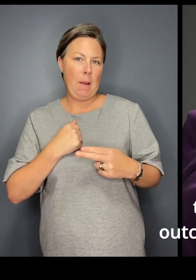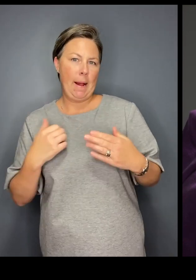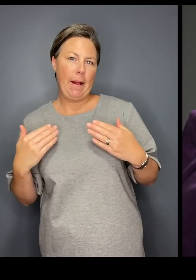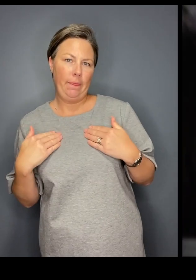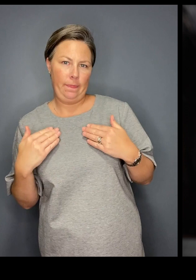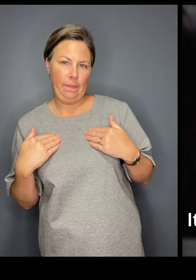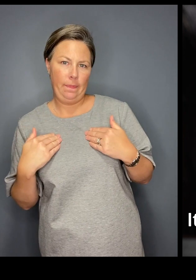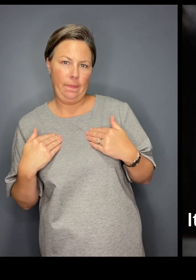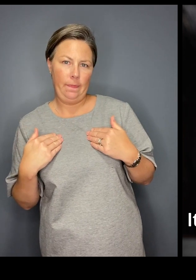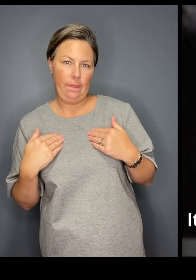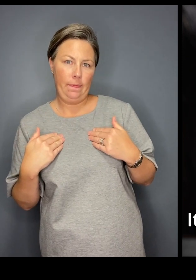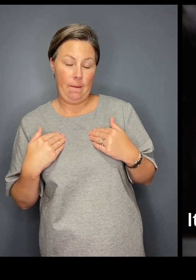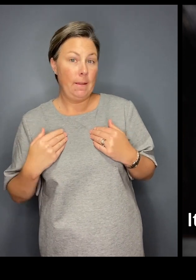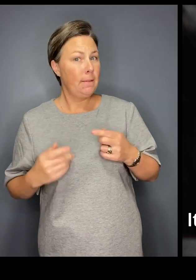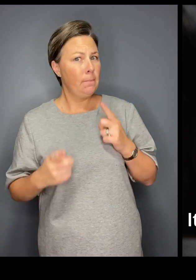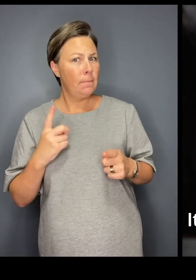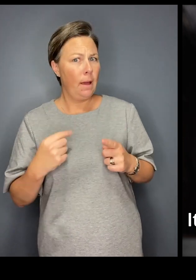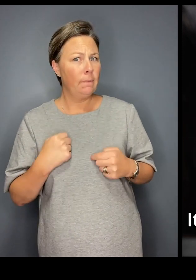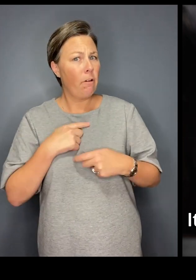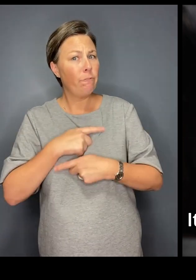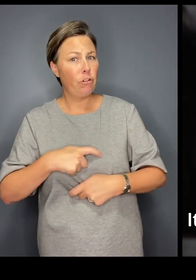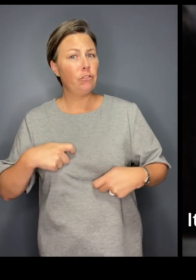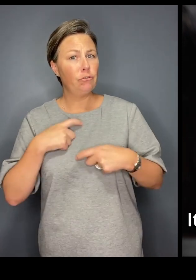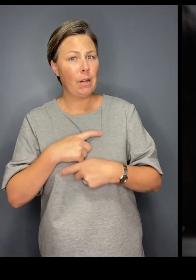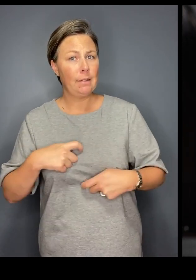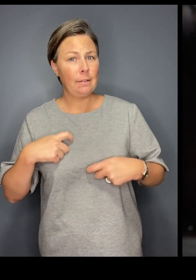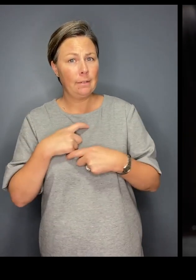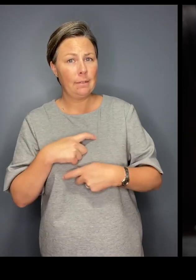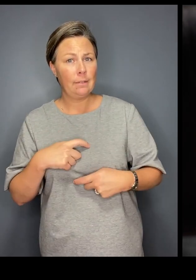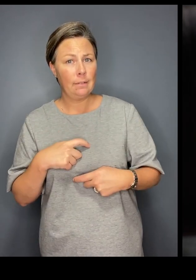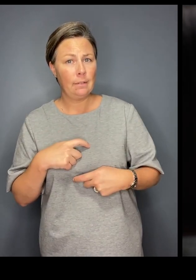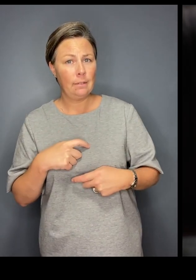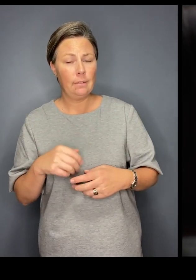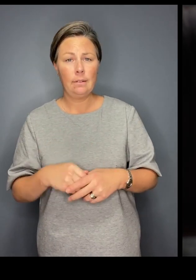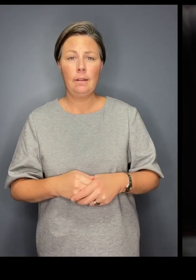health. It can be quite frustrating.